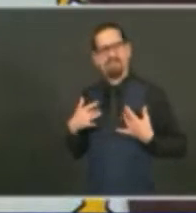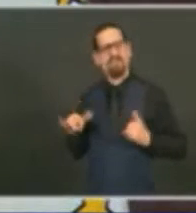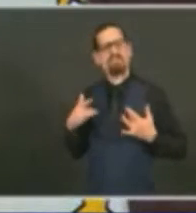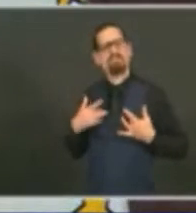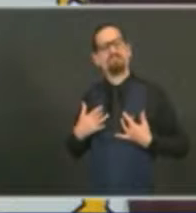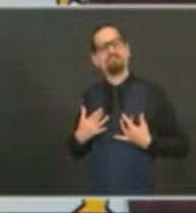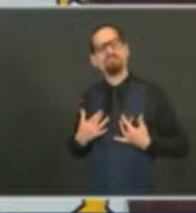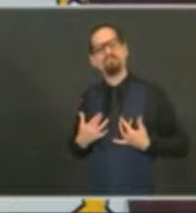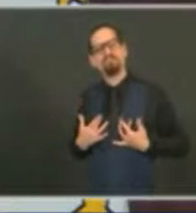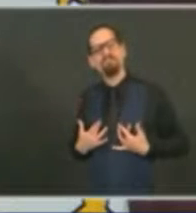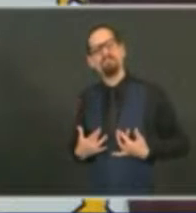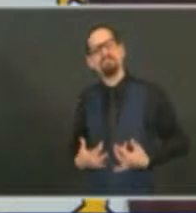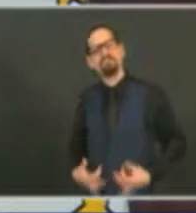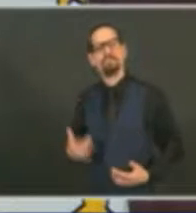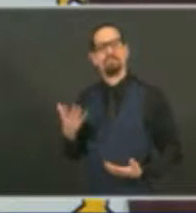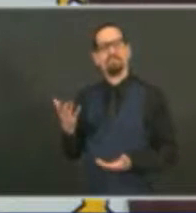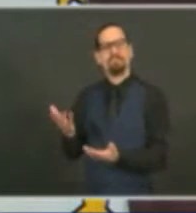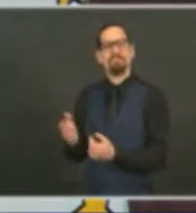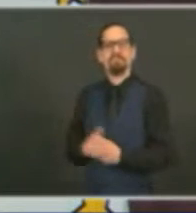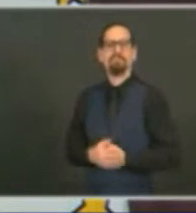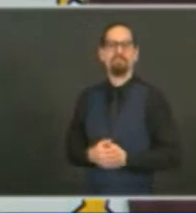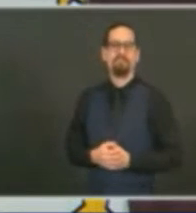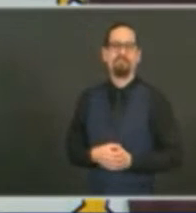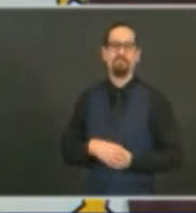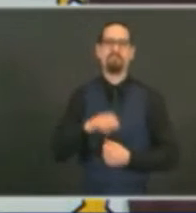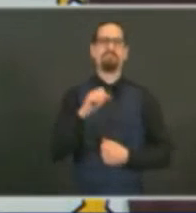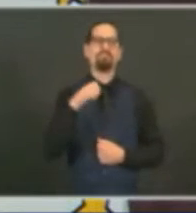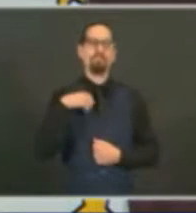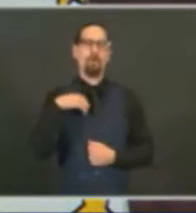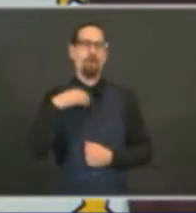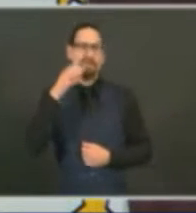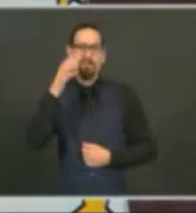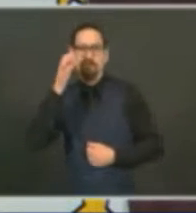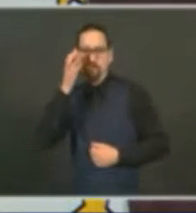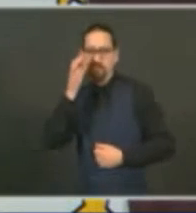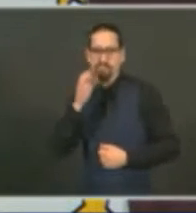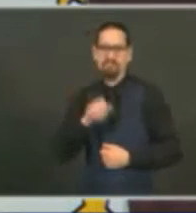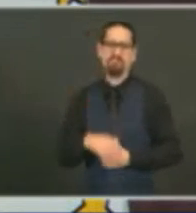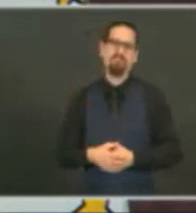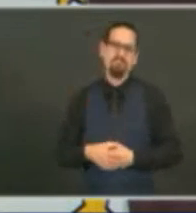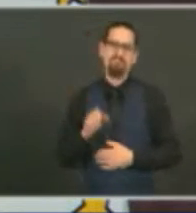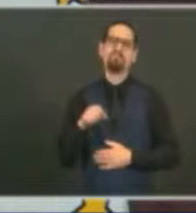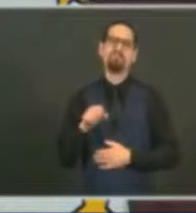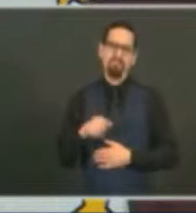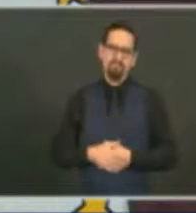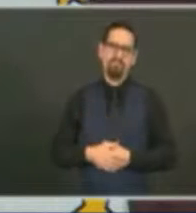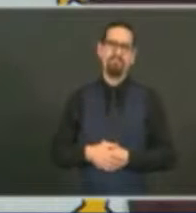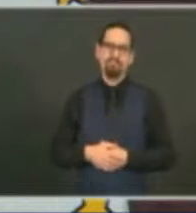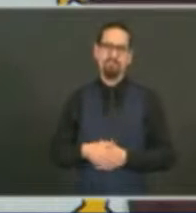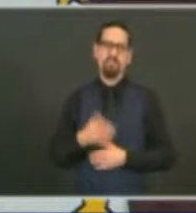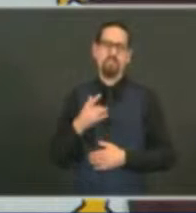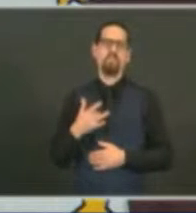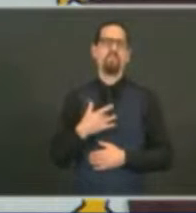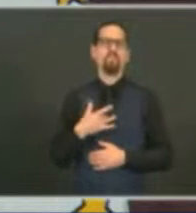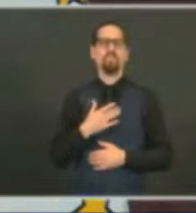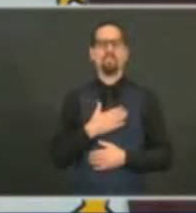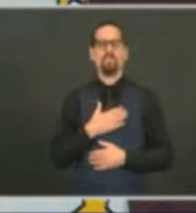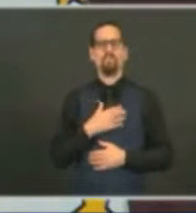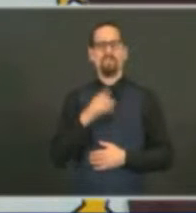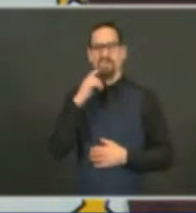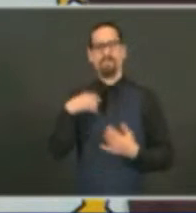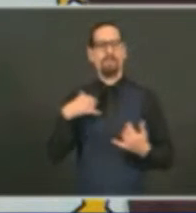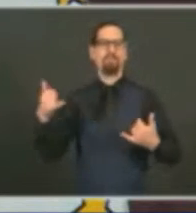say. These stories are truly heartbreaking. And as you can imagine, my phone lines and inbox are